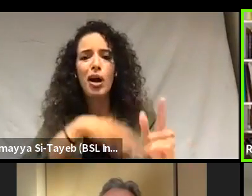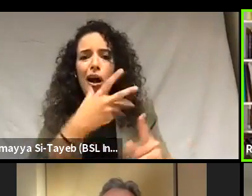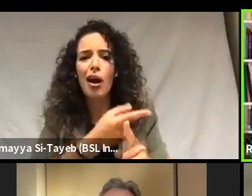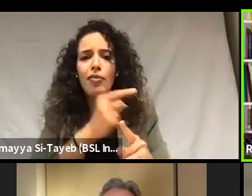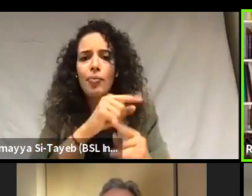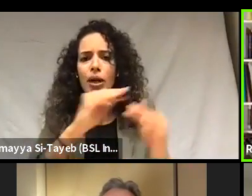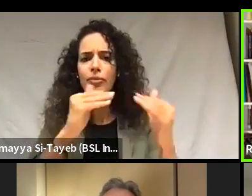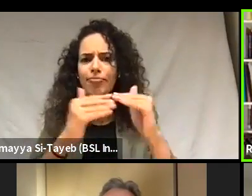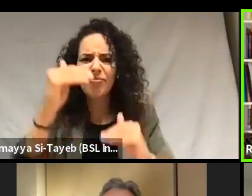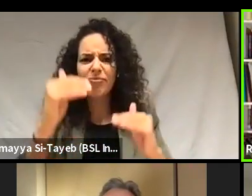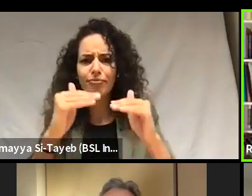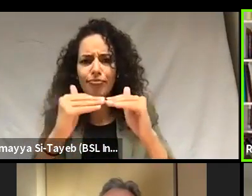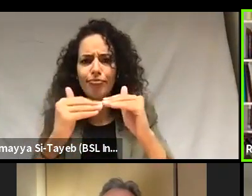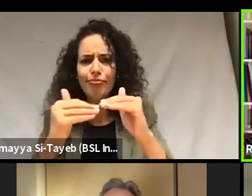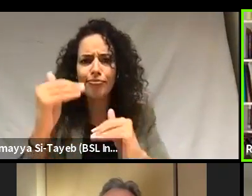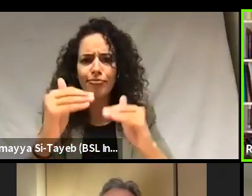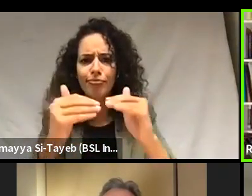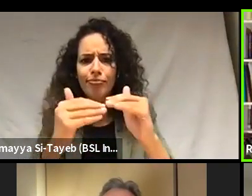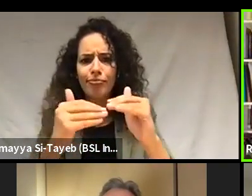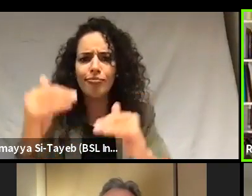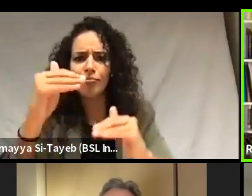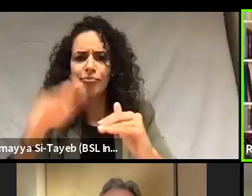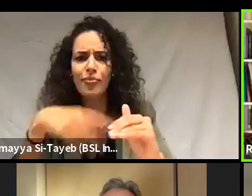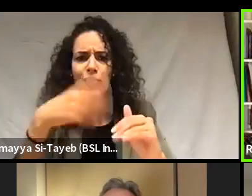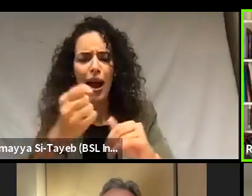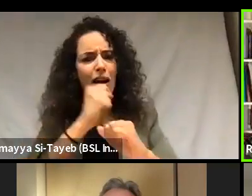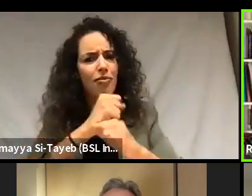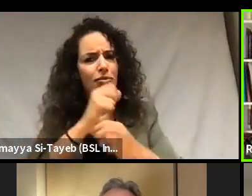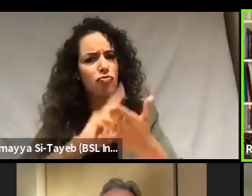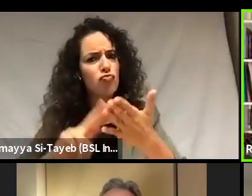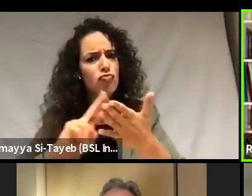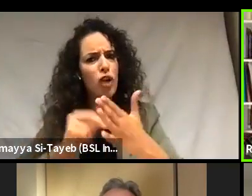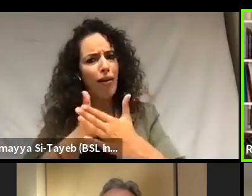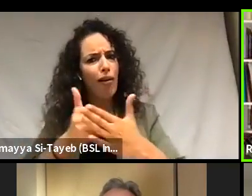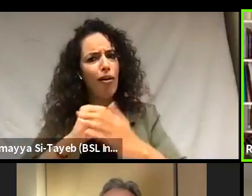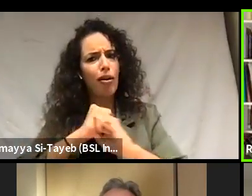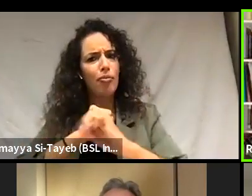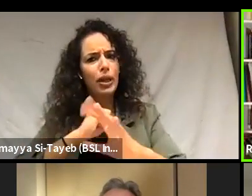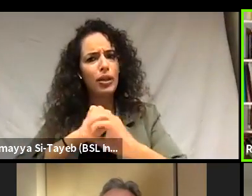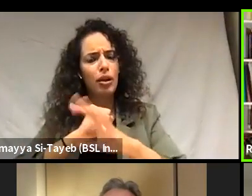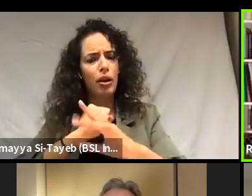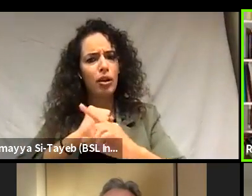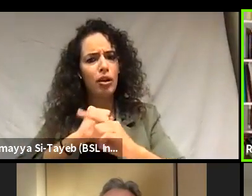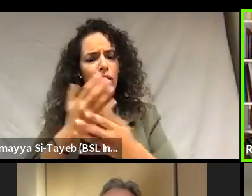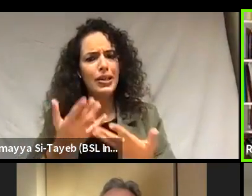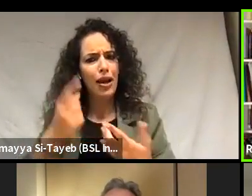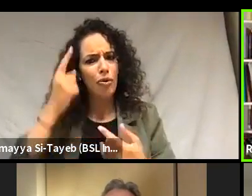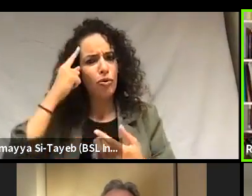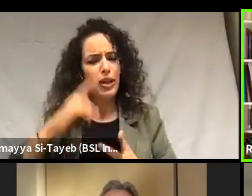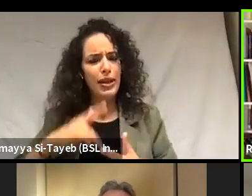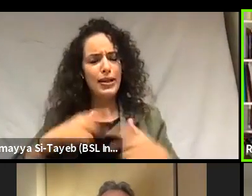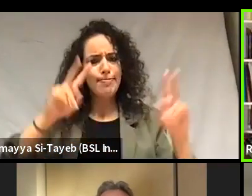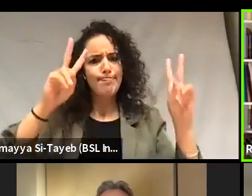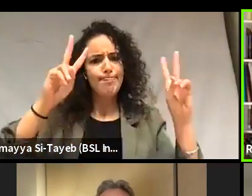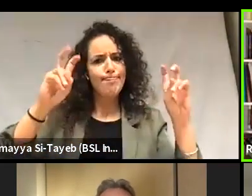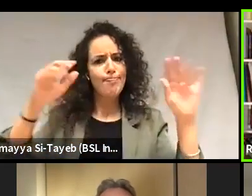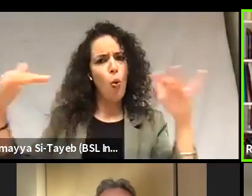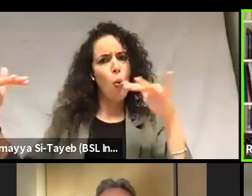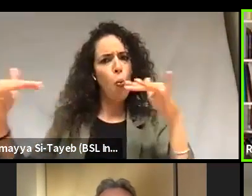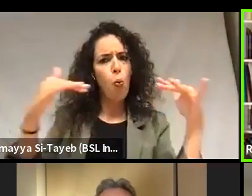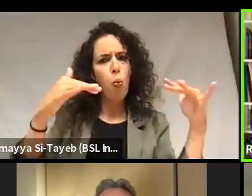exist within mainstream media. Do you think that the war on terror narrative has become